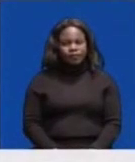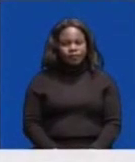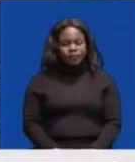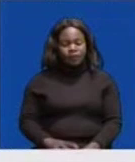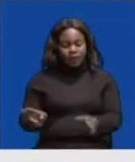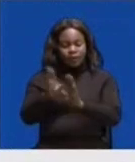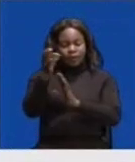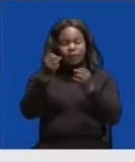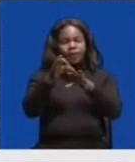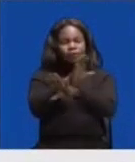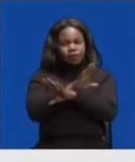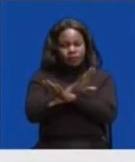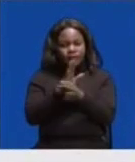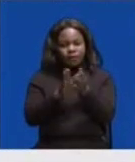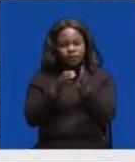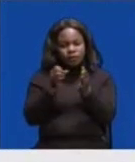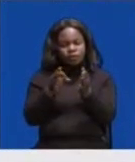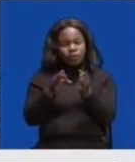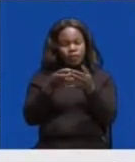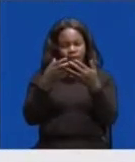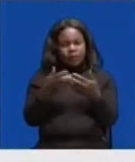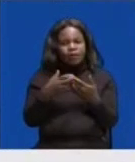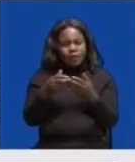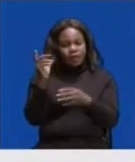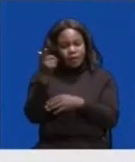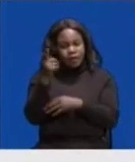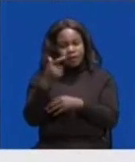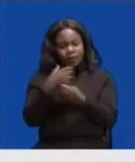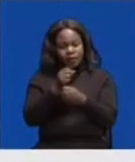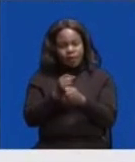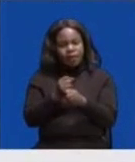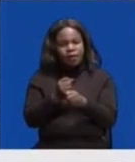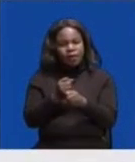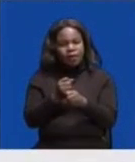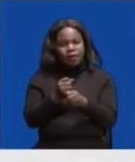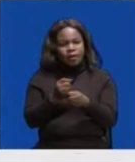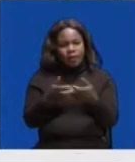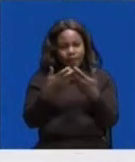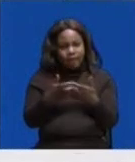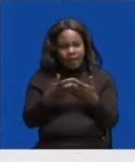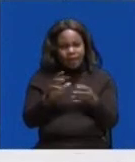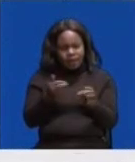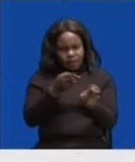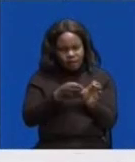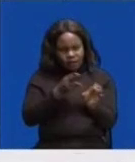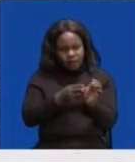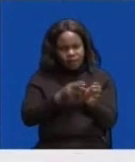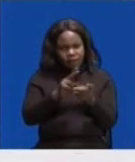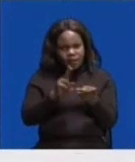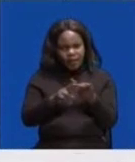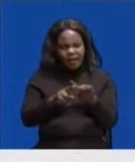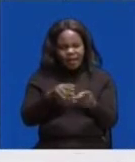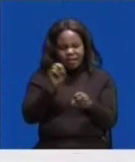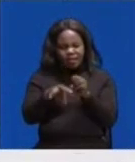A University of Zambia Unza School of Engineering lecturer and researcher has developed a machine that generates fuel from polymer wastes such as discarded